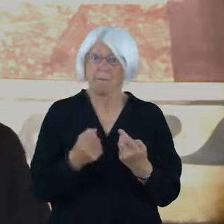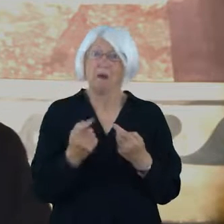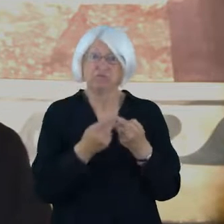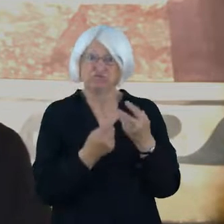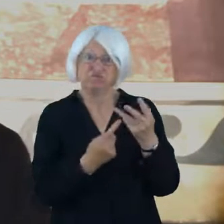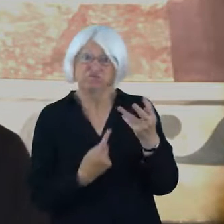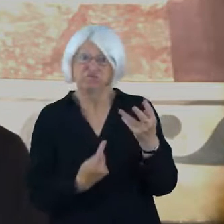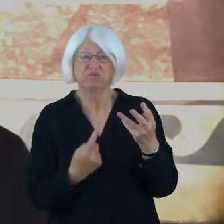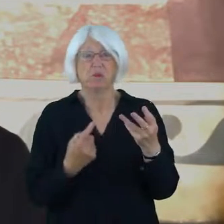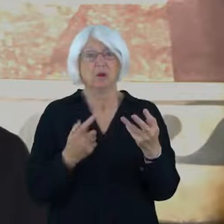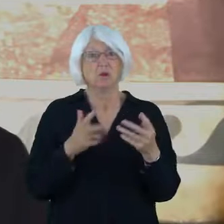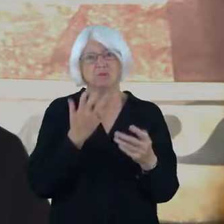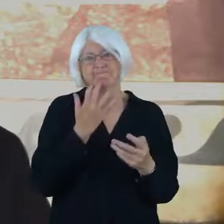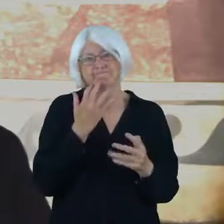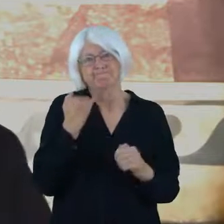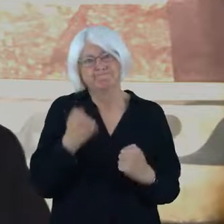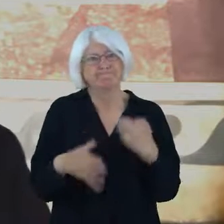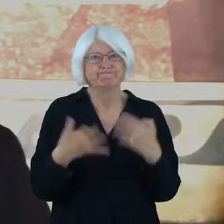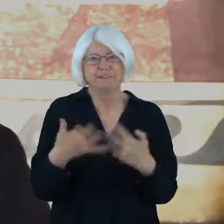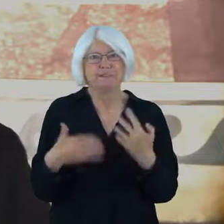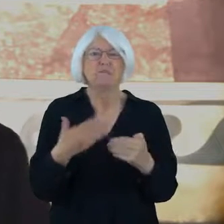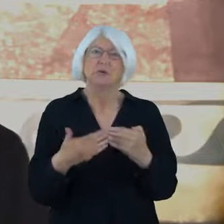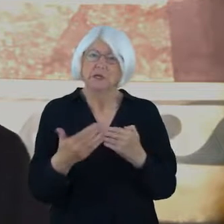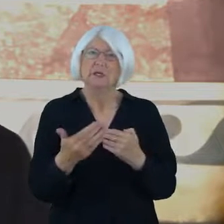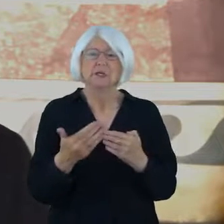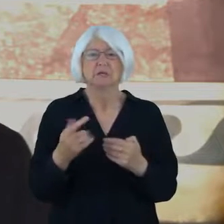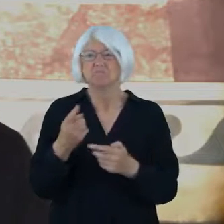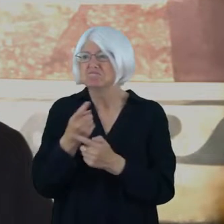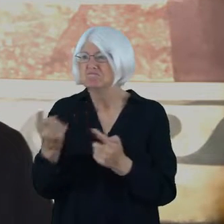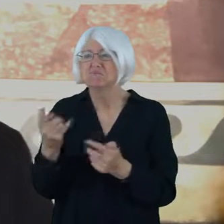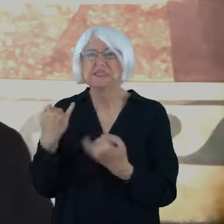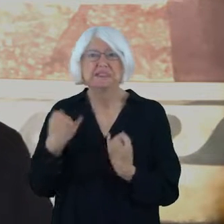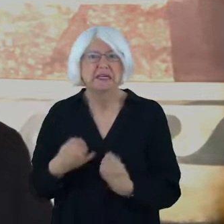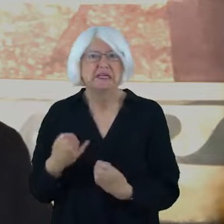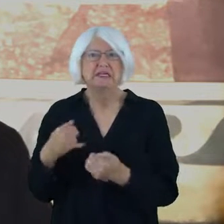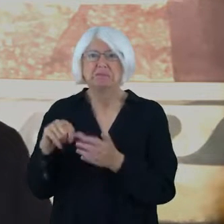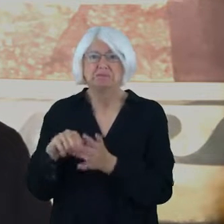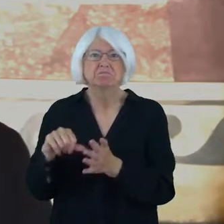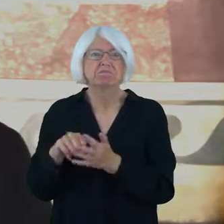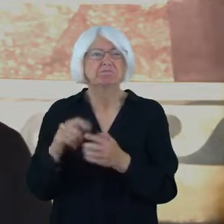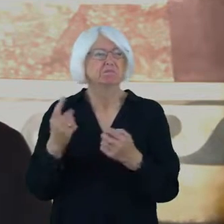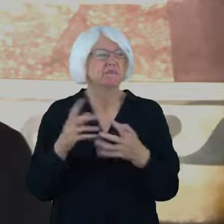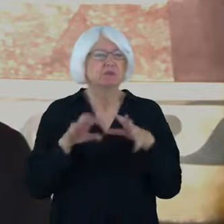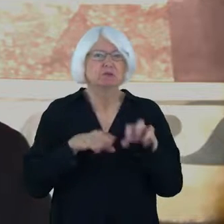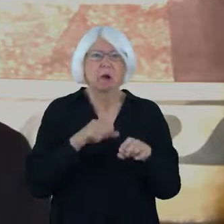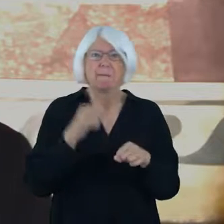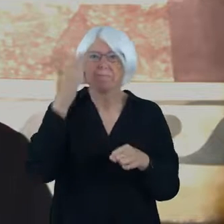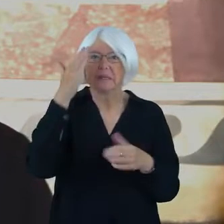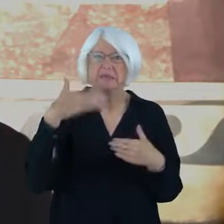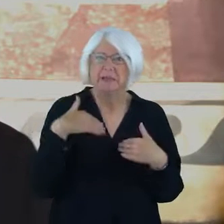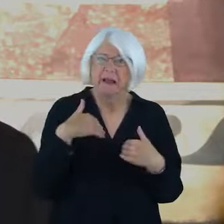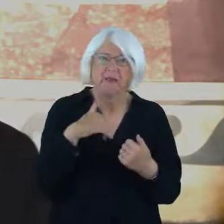you those who are enduring a hard struggle with suffering, those who are sick or troubled, those who are struggling with their mental